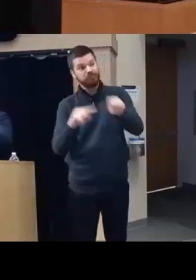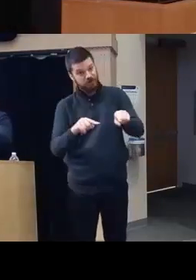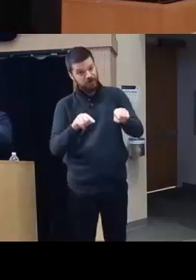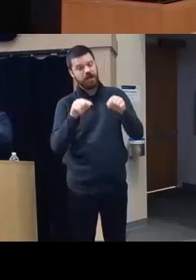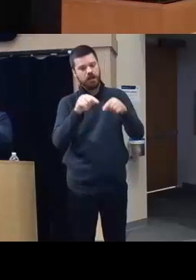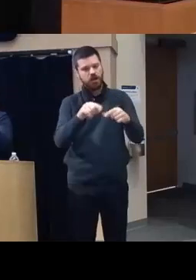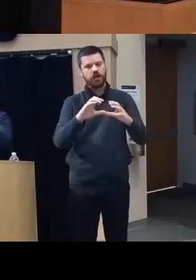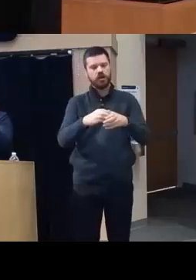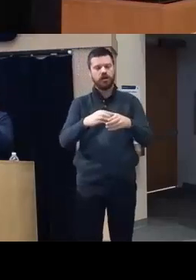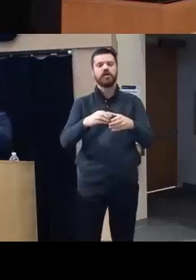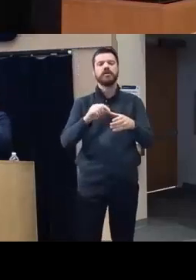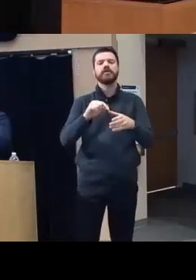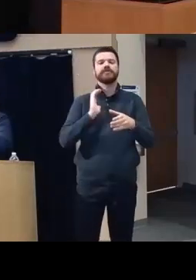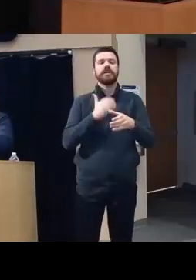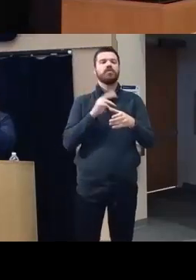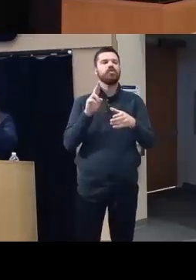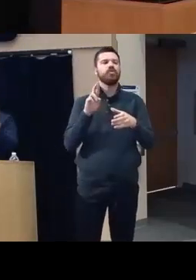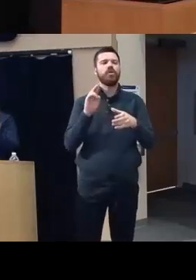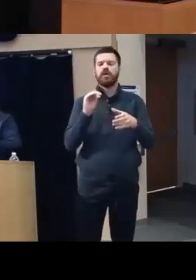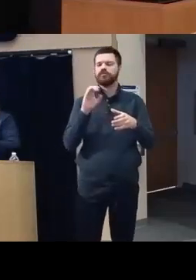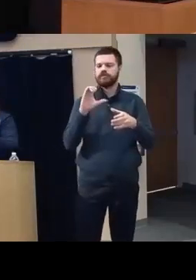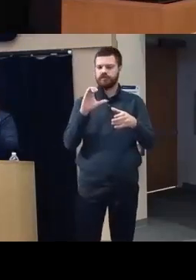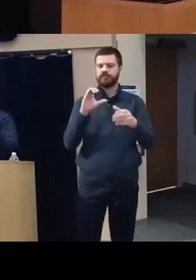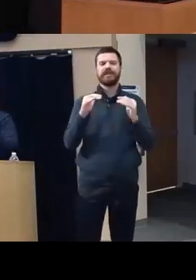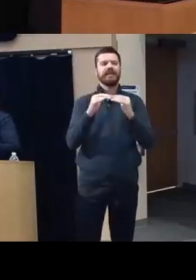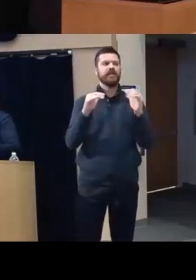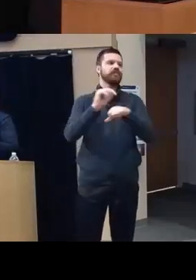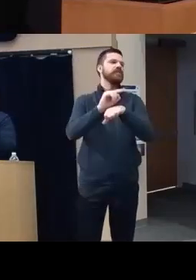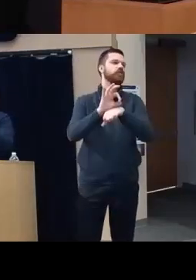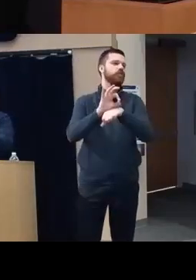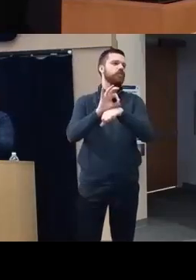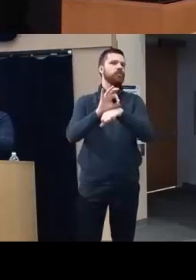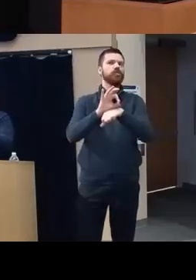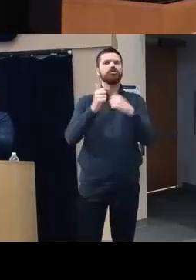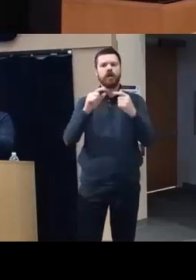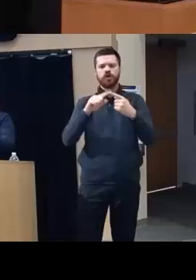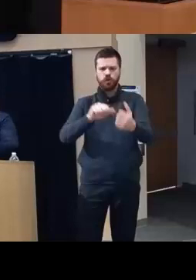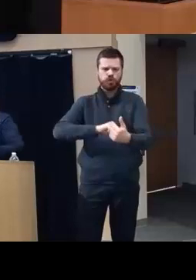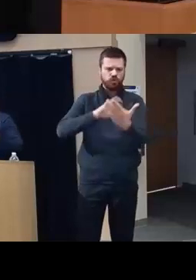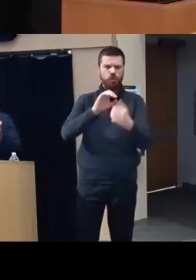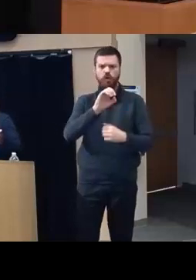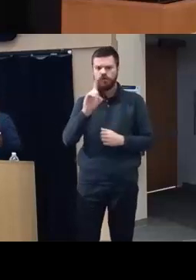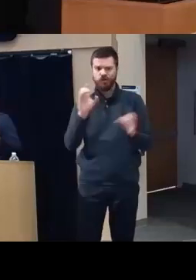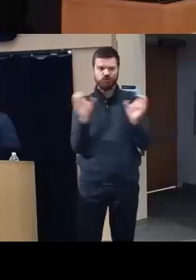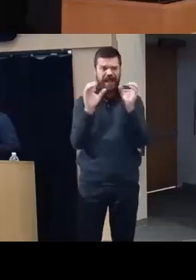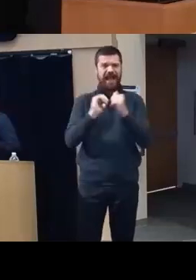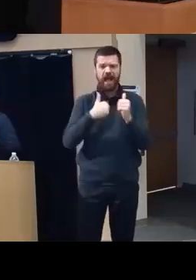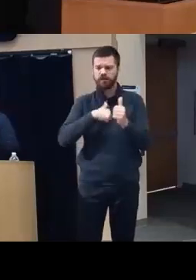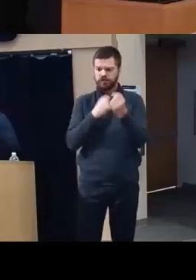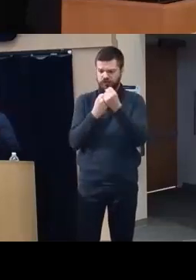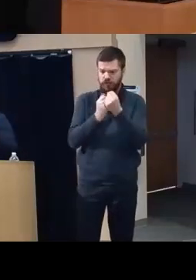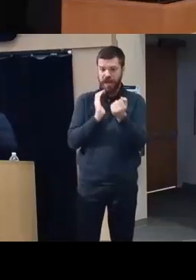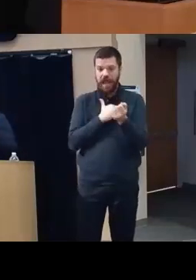to our URMC level task force in terms of addressing the overdose crisis and how we can support